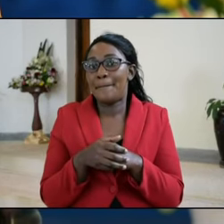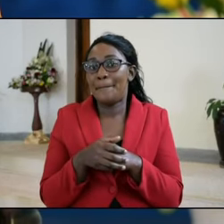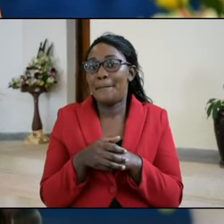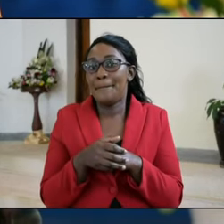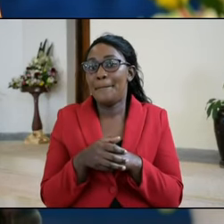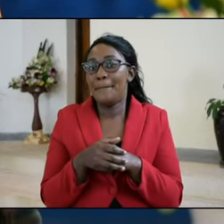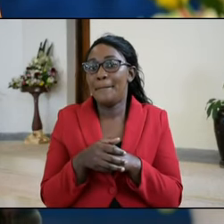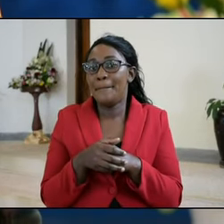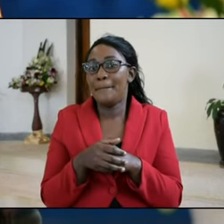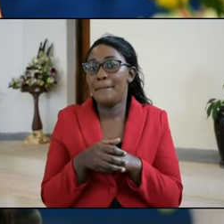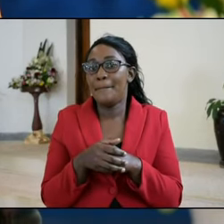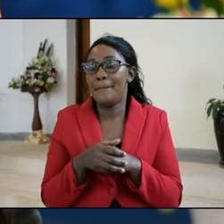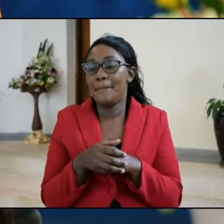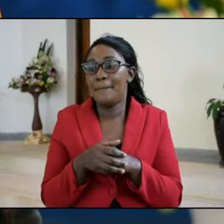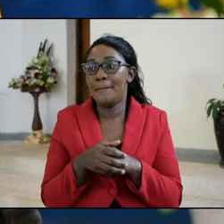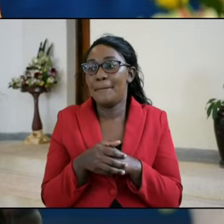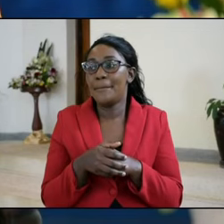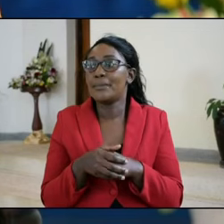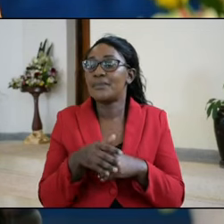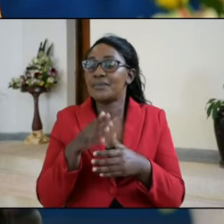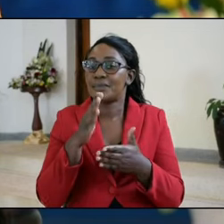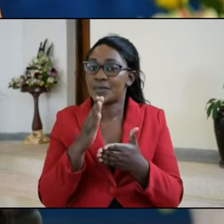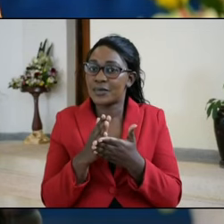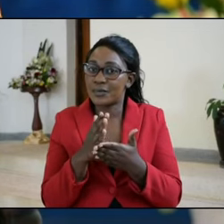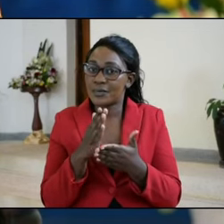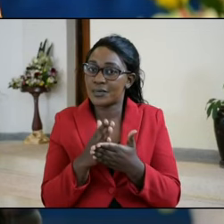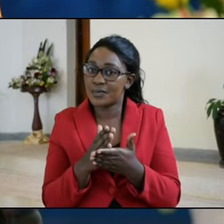but persuasive nonetheless.